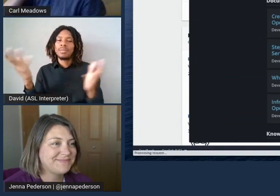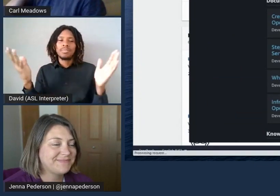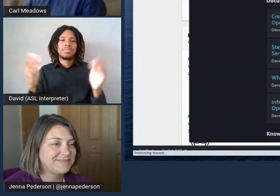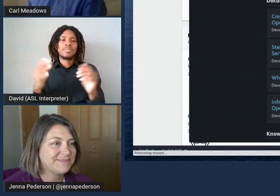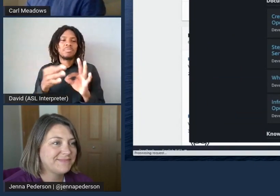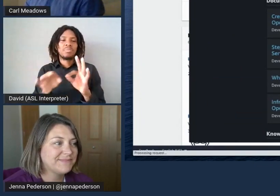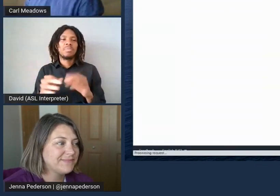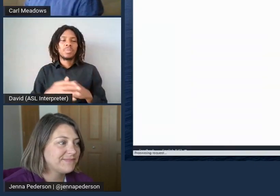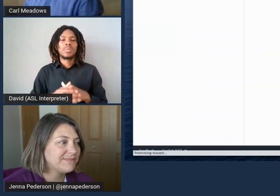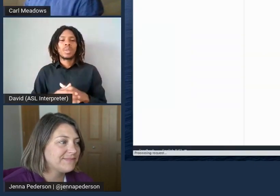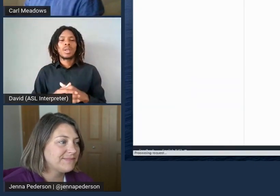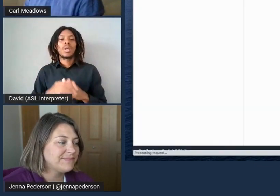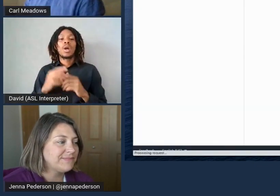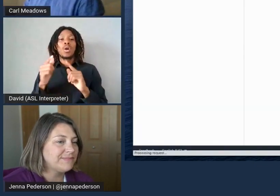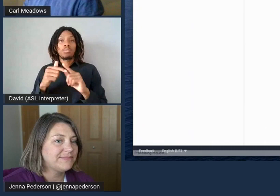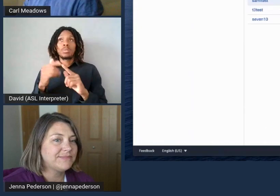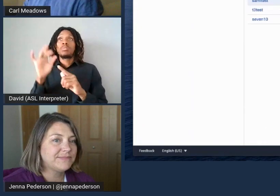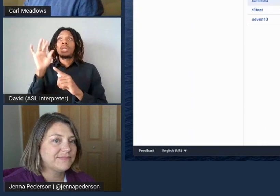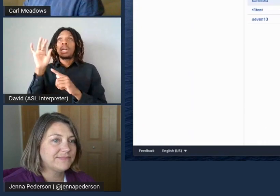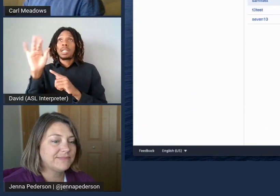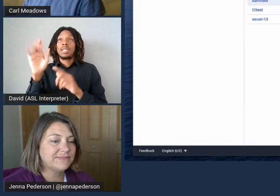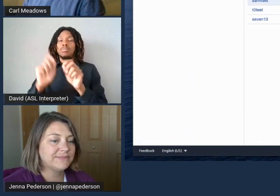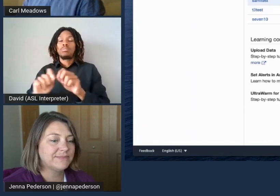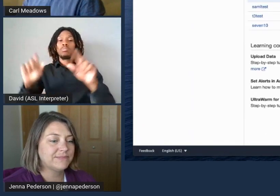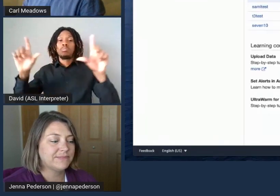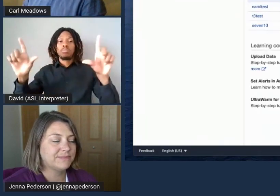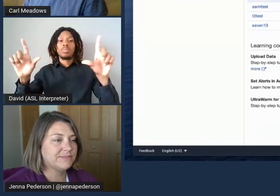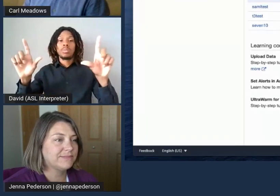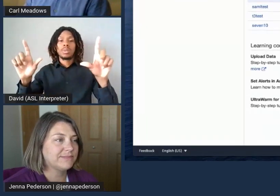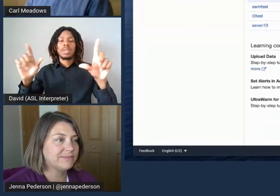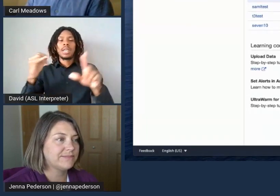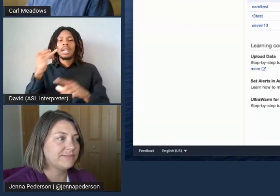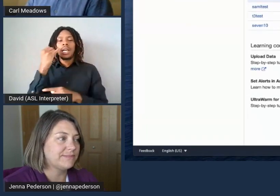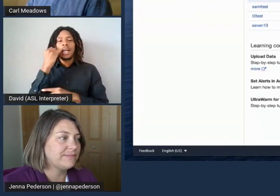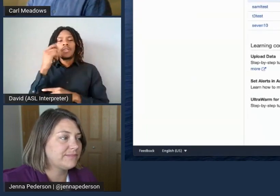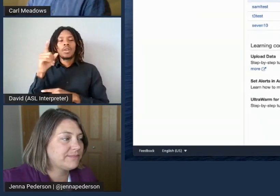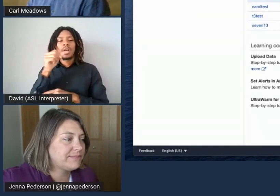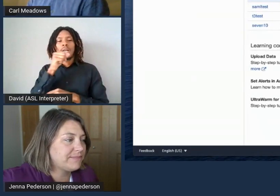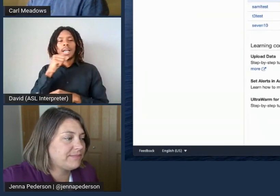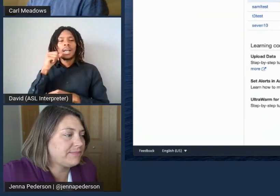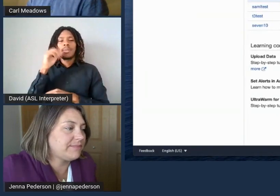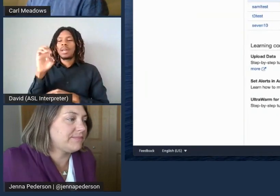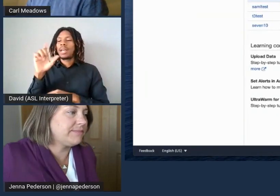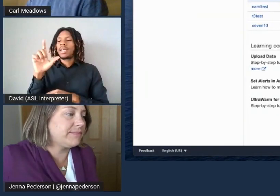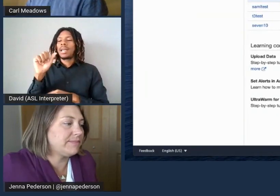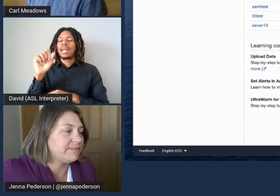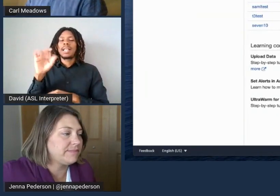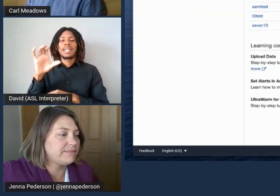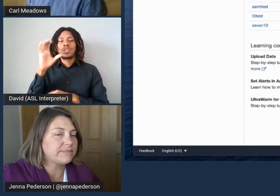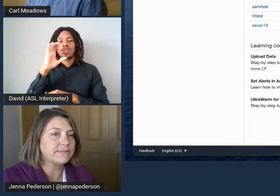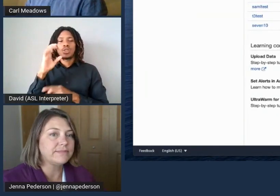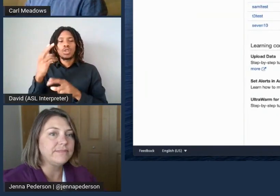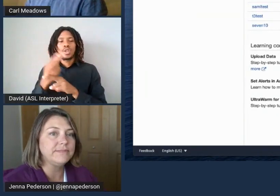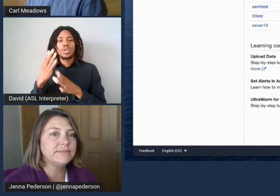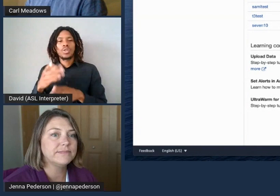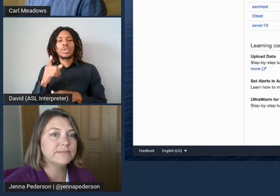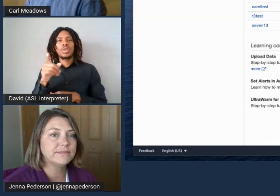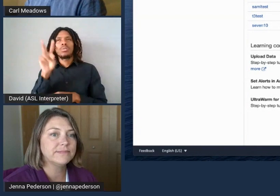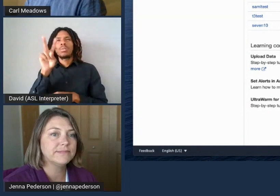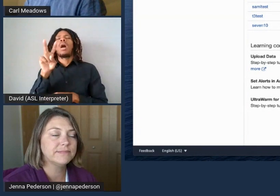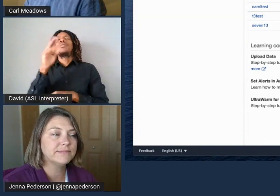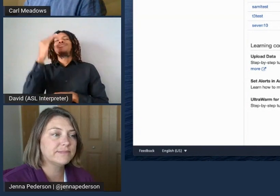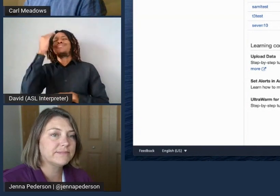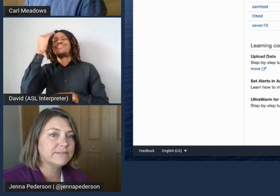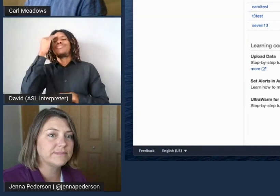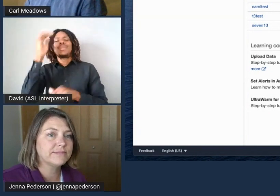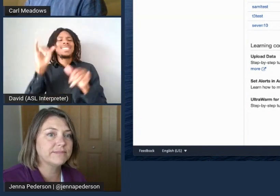And once you get there, if you're an Amazon Elasticsearch service user, this will look very familiar. It is the